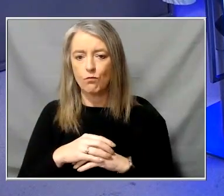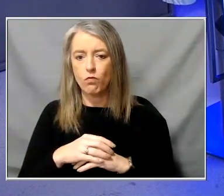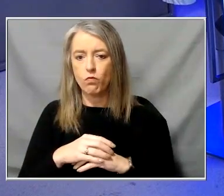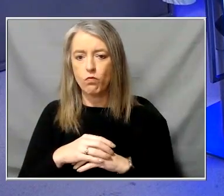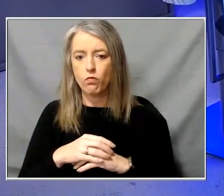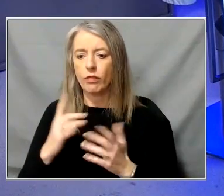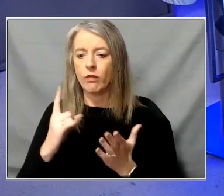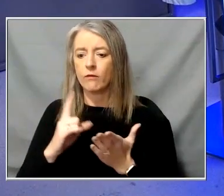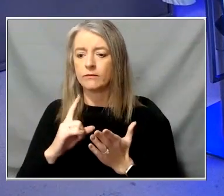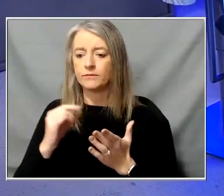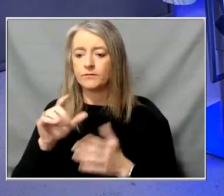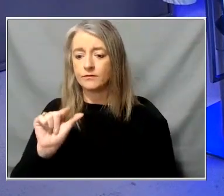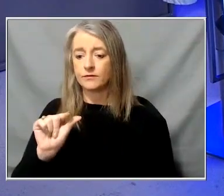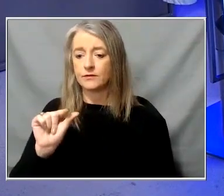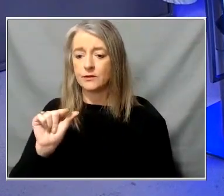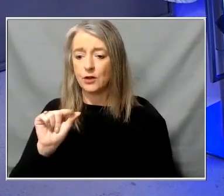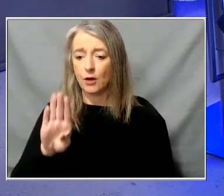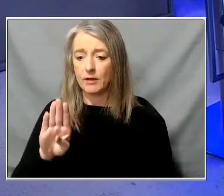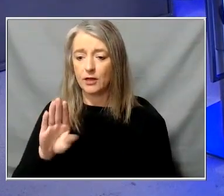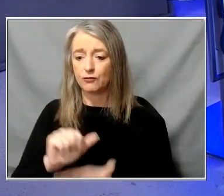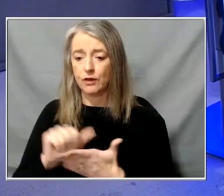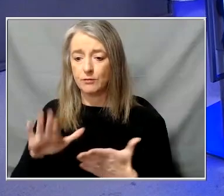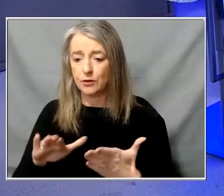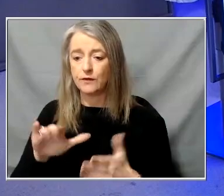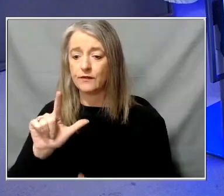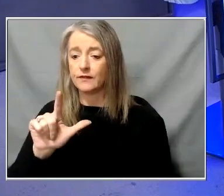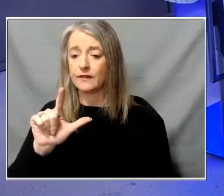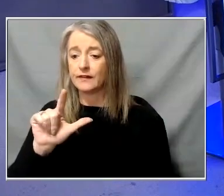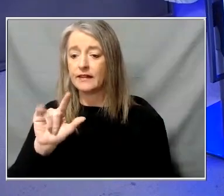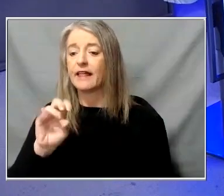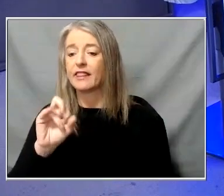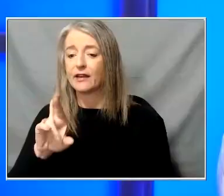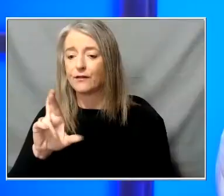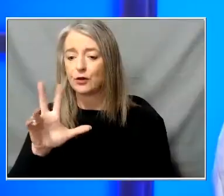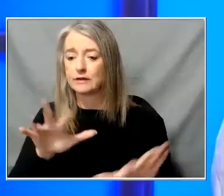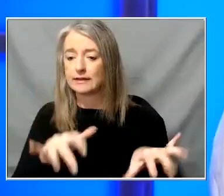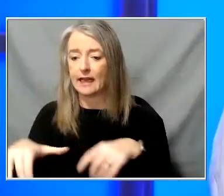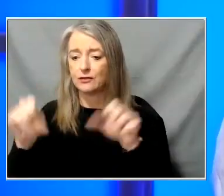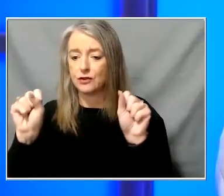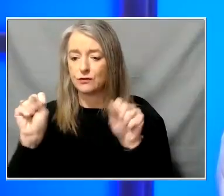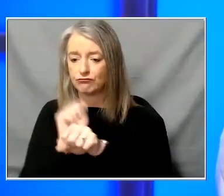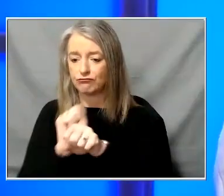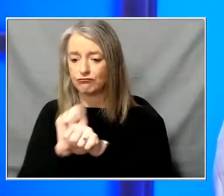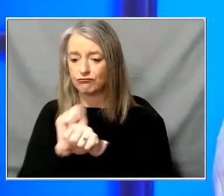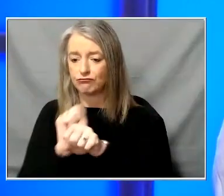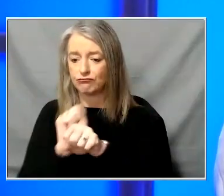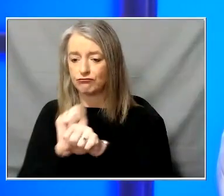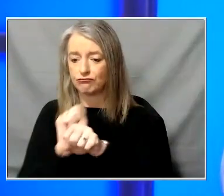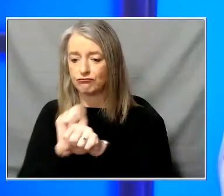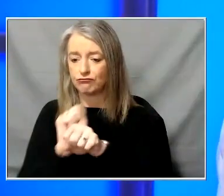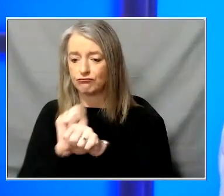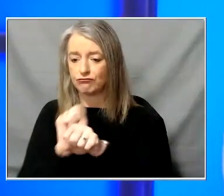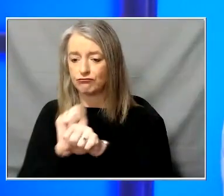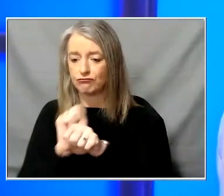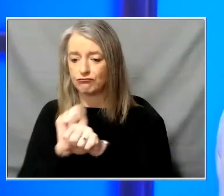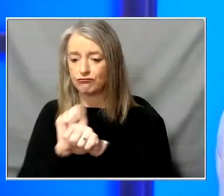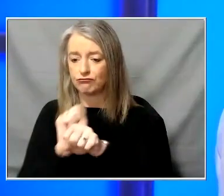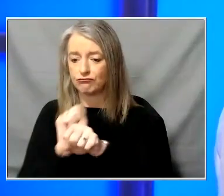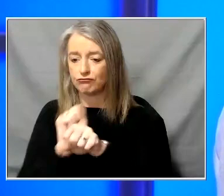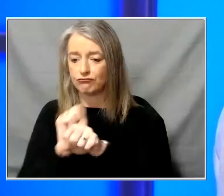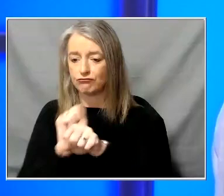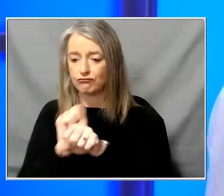will recommend, Jessica, that people avoid foods that have a lot of fat in them before surgery so that we don't exacerbate another